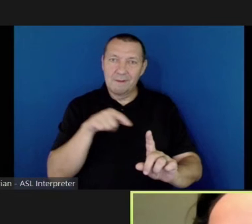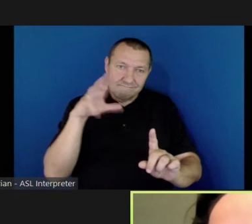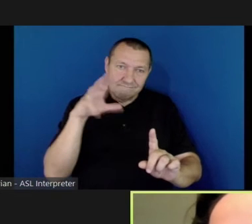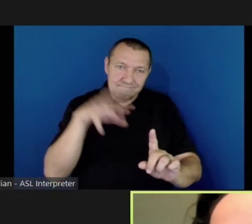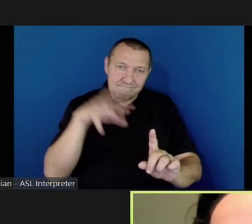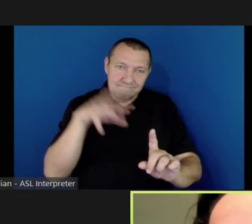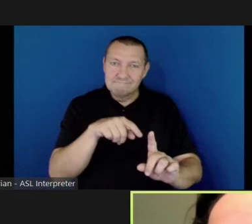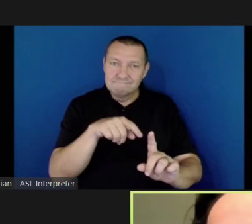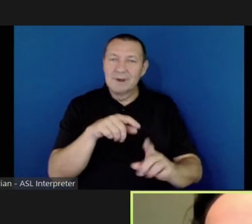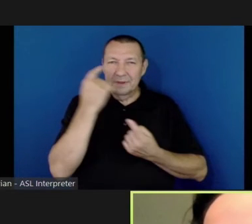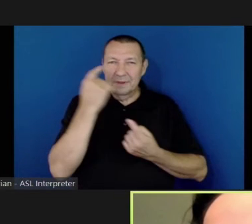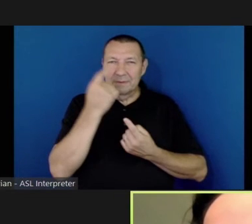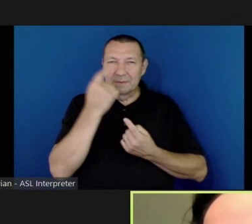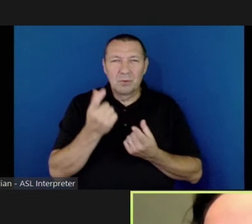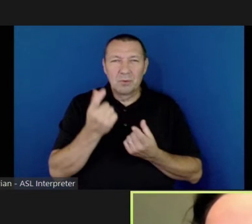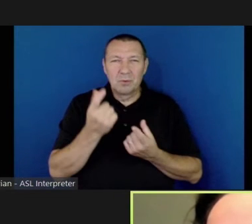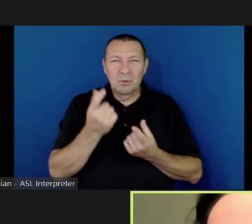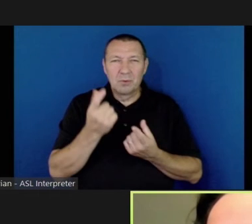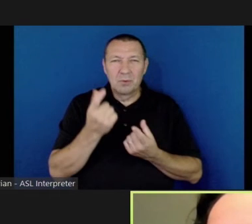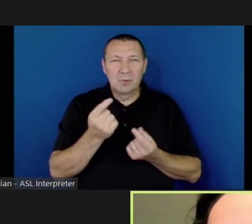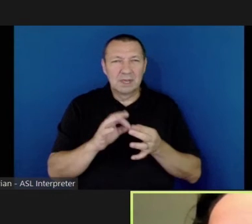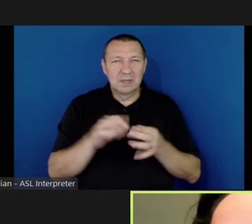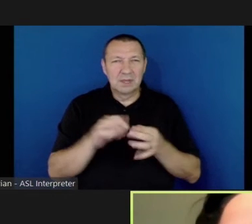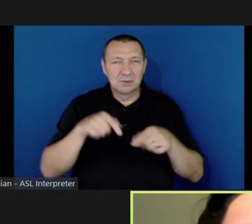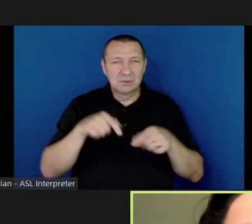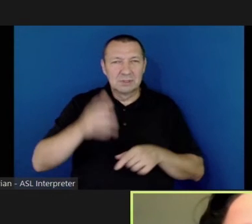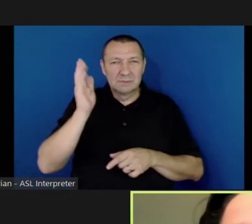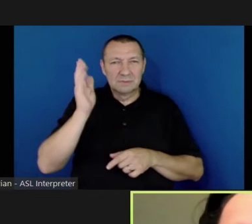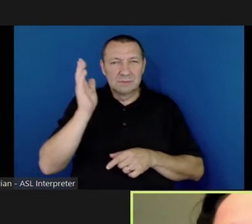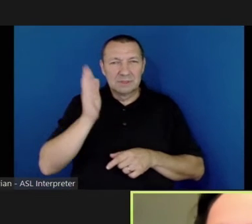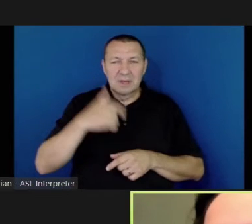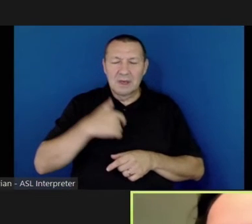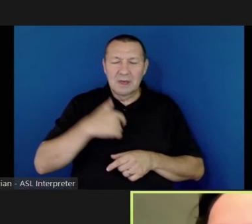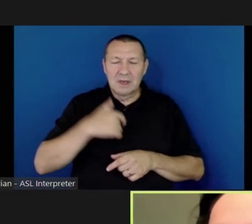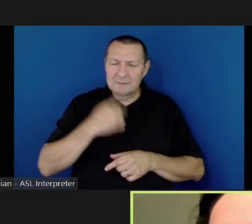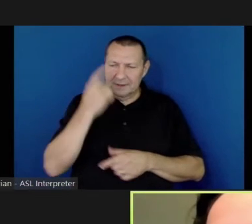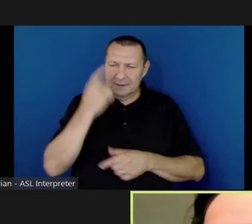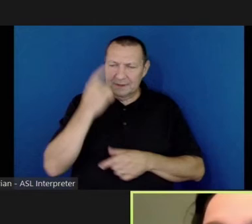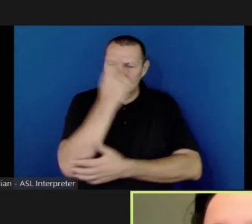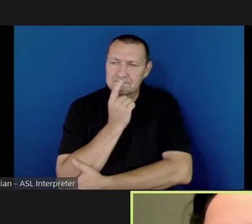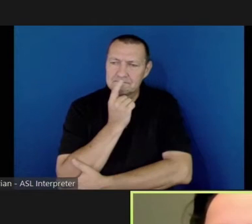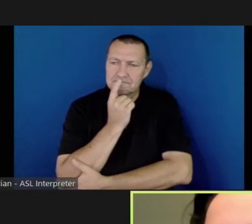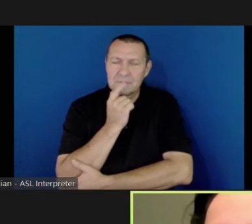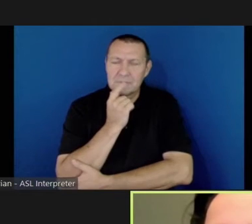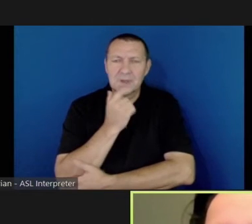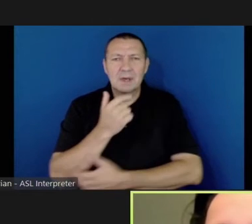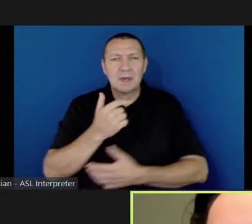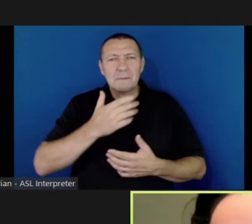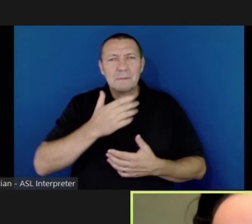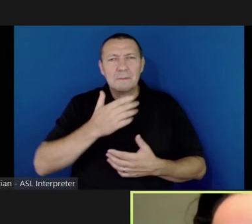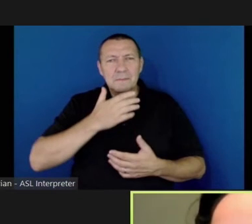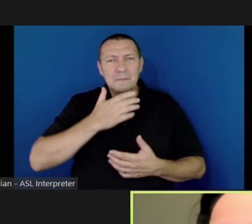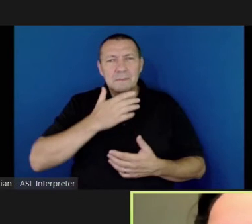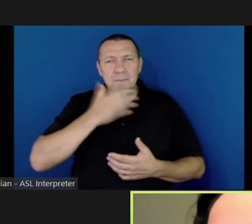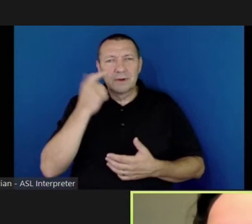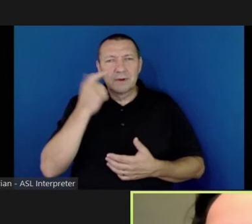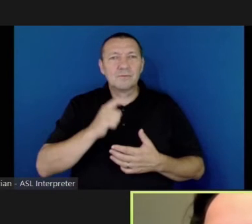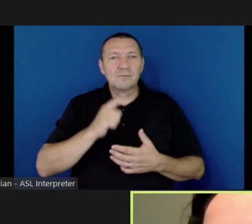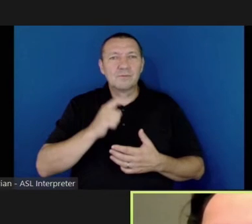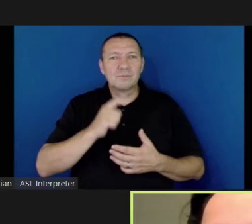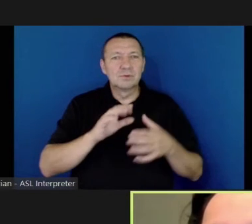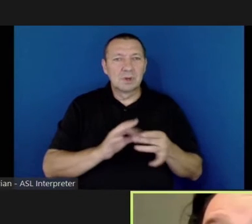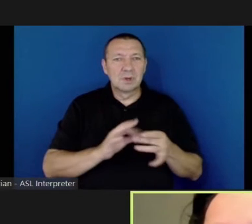to say in my speech today, I thought, what best than to read a story written by one of our